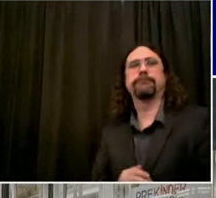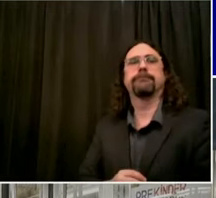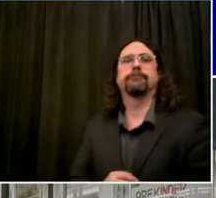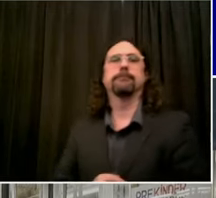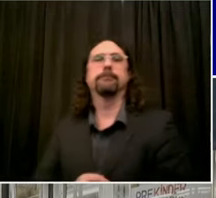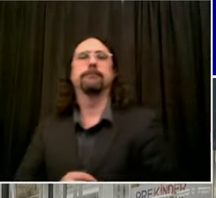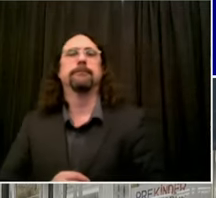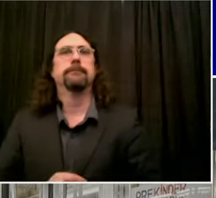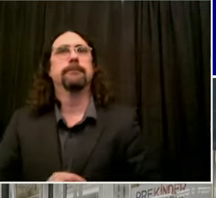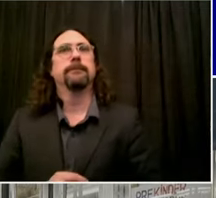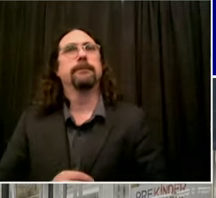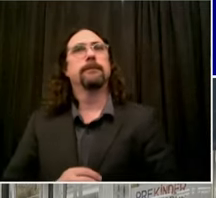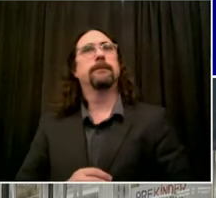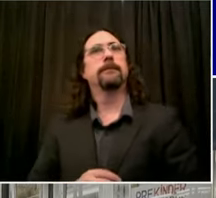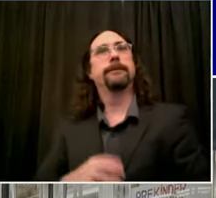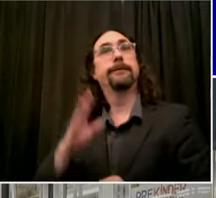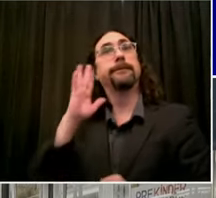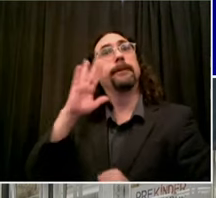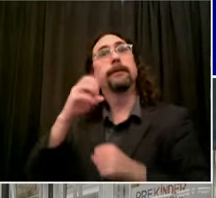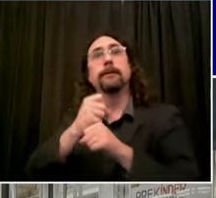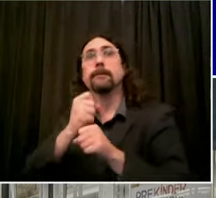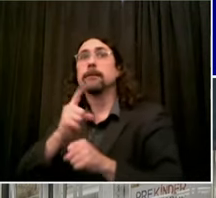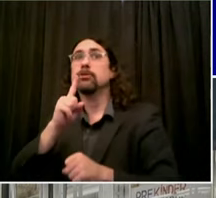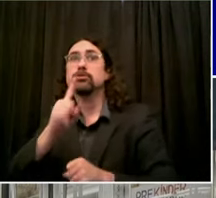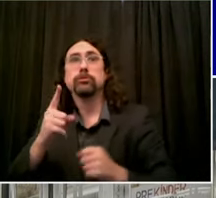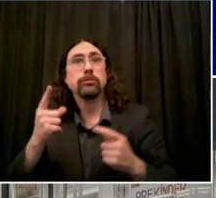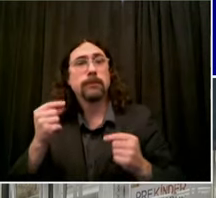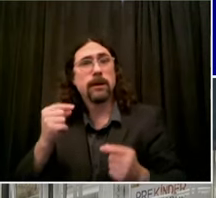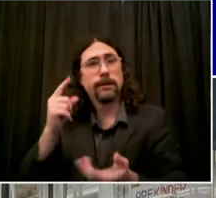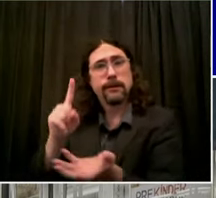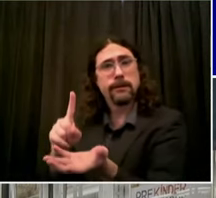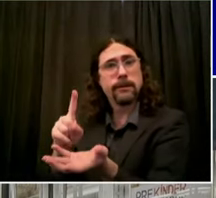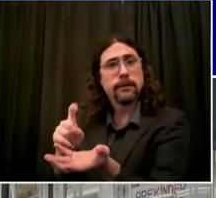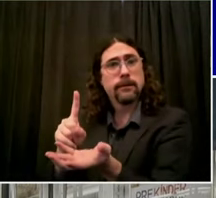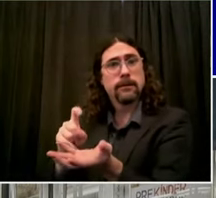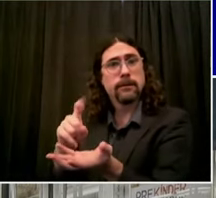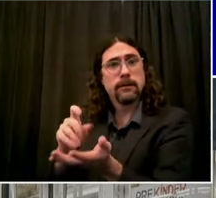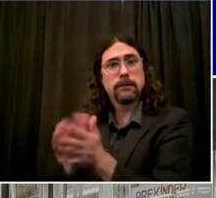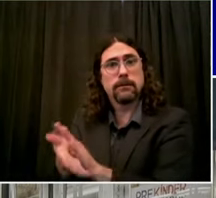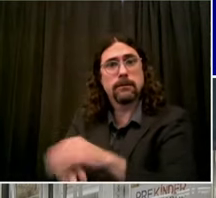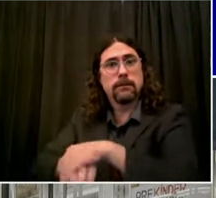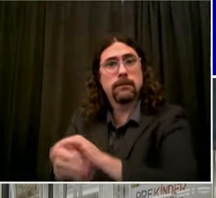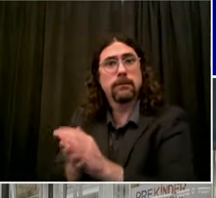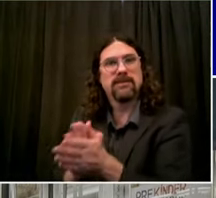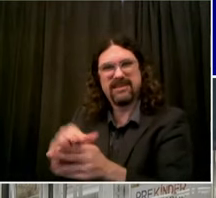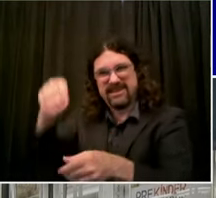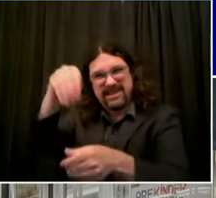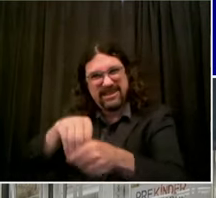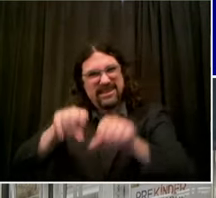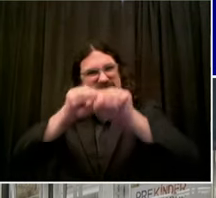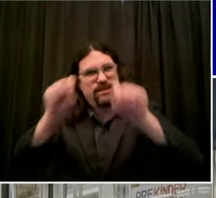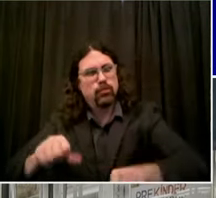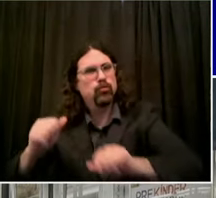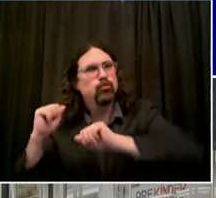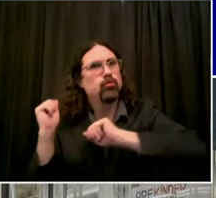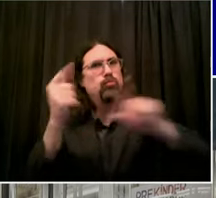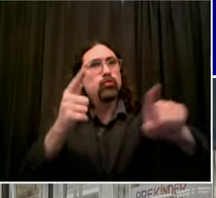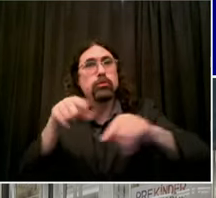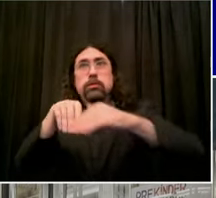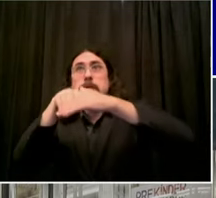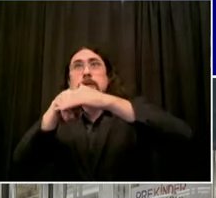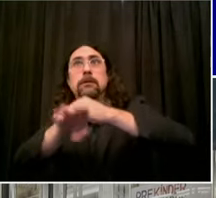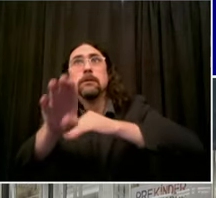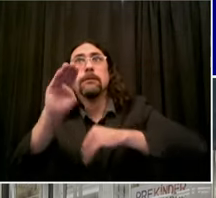I think that's great. I appreciate that. And they're going to do a great effort to get face coverings out. We've already pledged we will provide 1 million